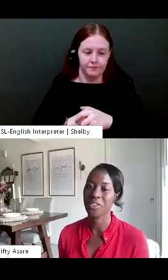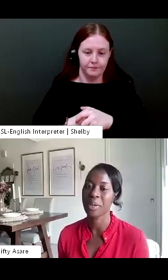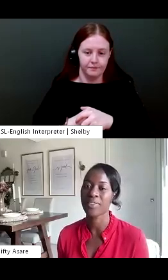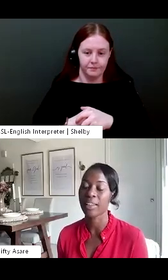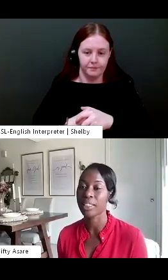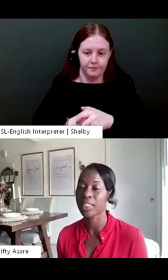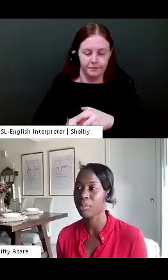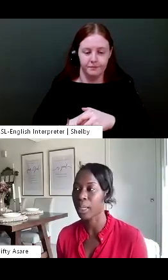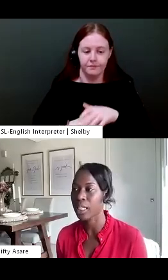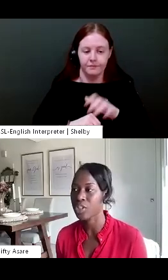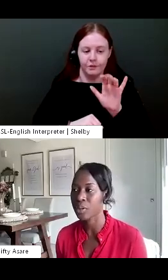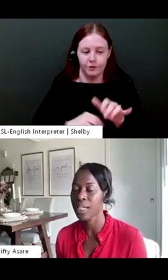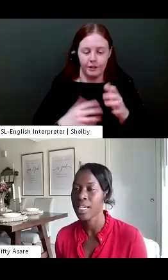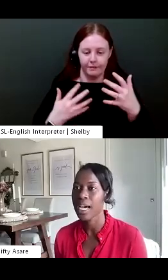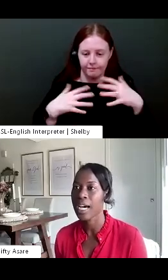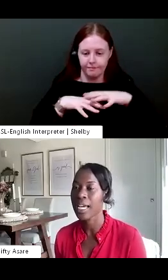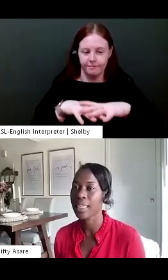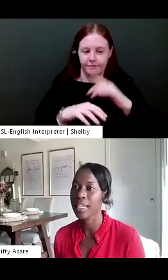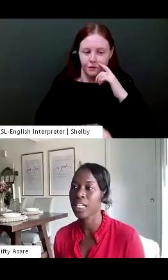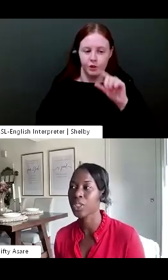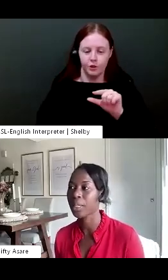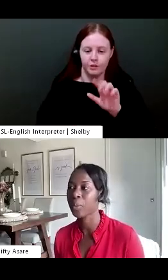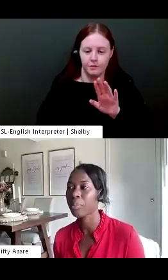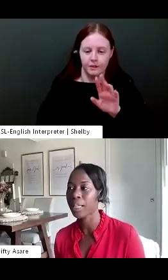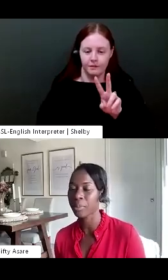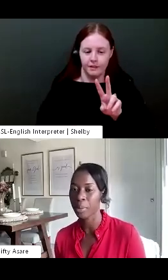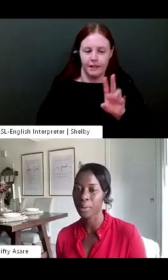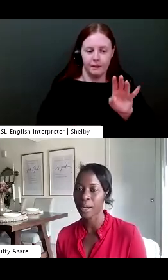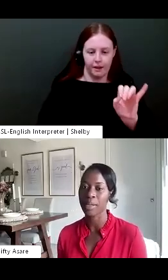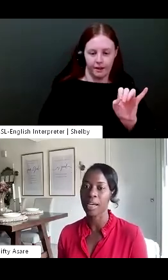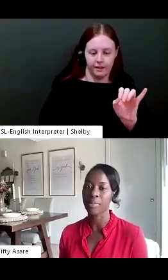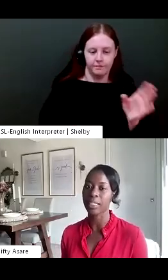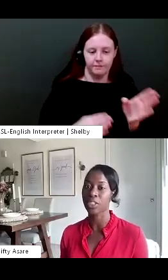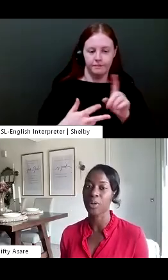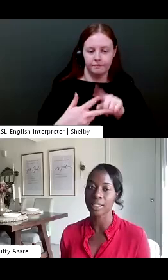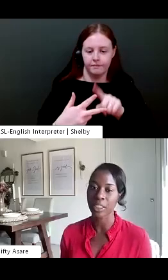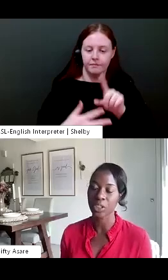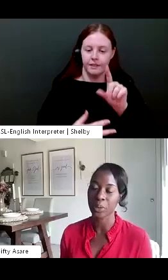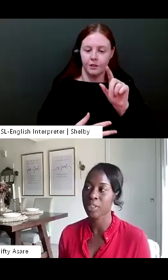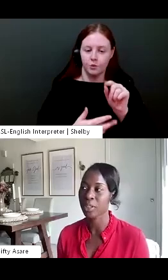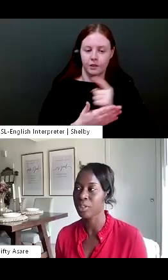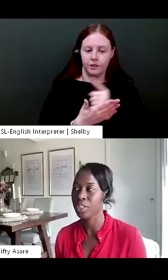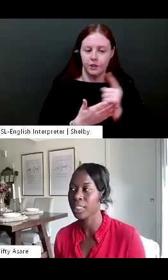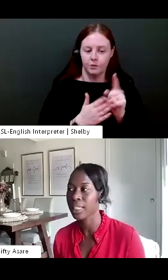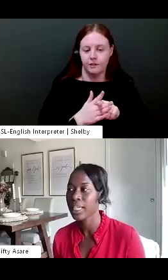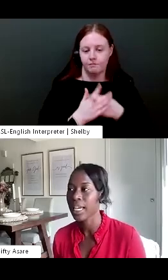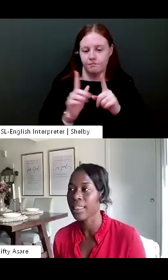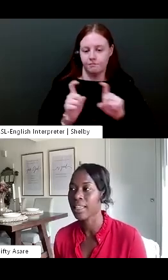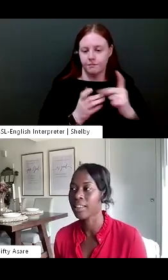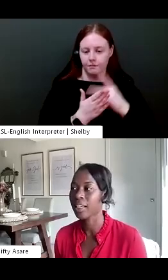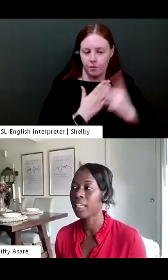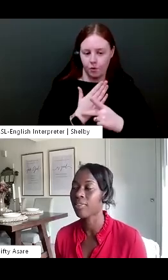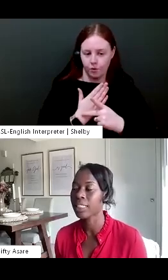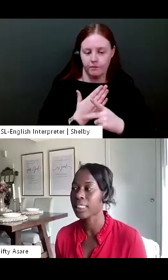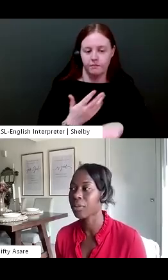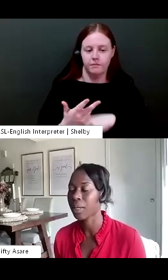of gender-based violence and brain injury, and then a 20-week pilot program that is Cross-Sectoral Solutions, and